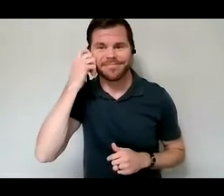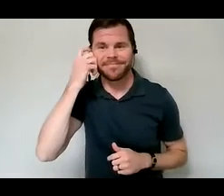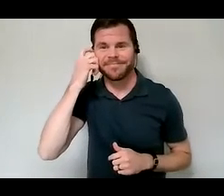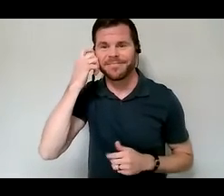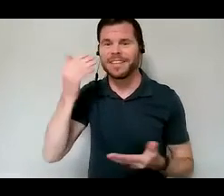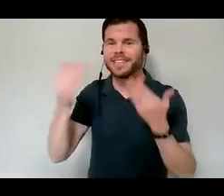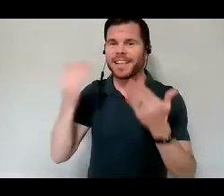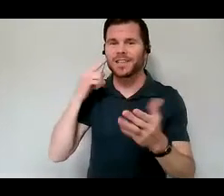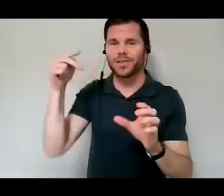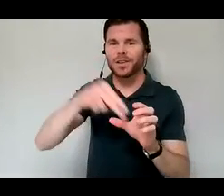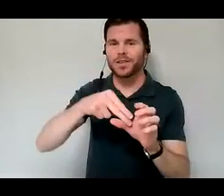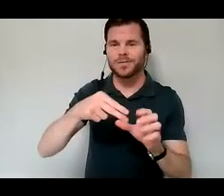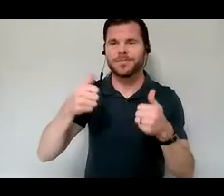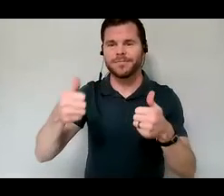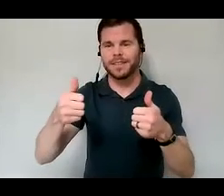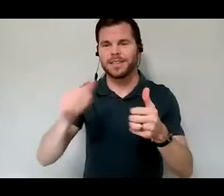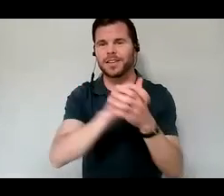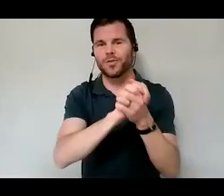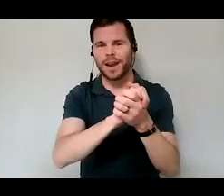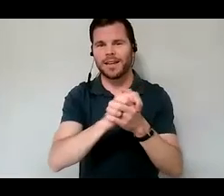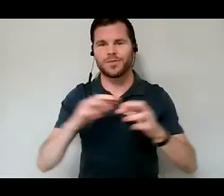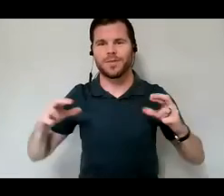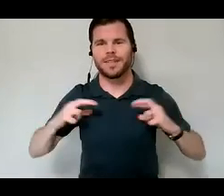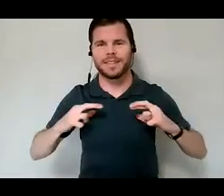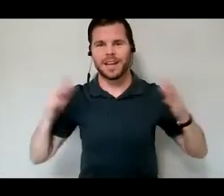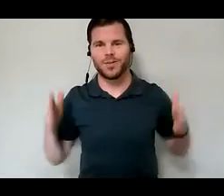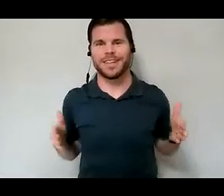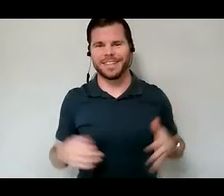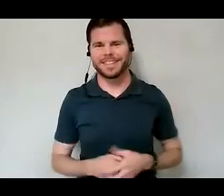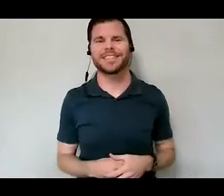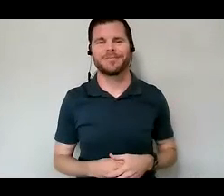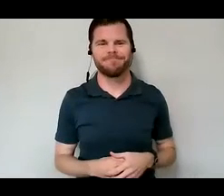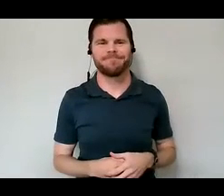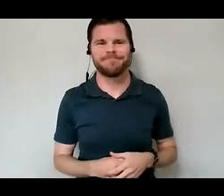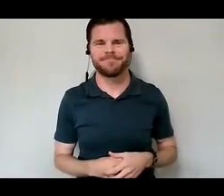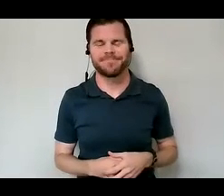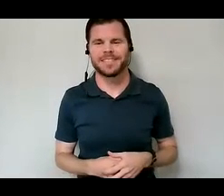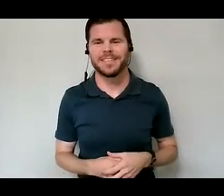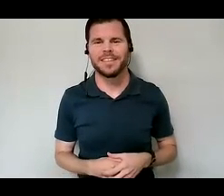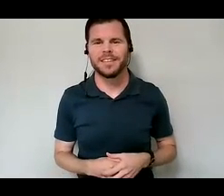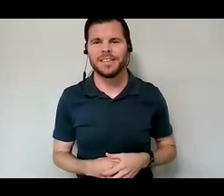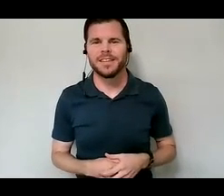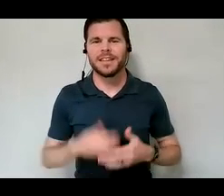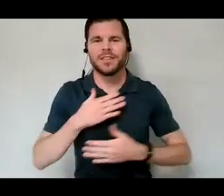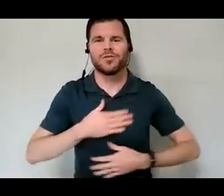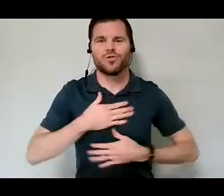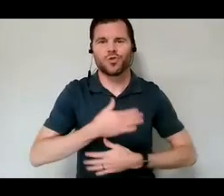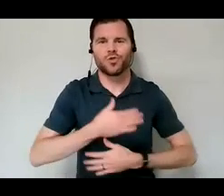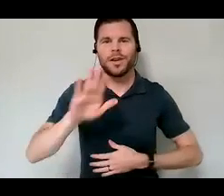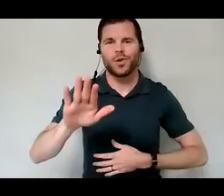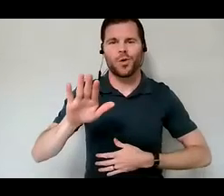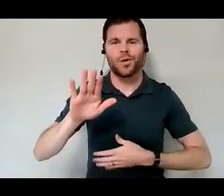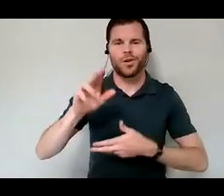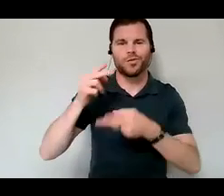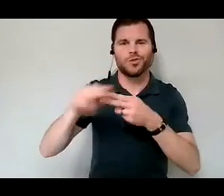to the winners. Congrats to the retirees. Congratulations to all the retirees. Rest of your short week. Congratulations. Yes,